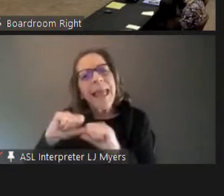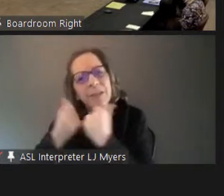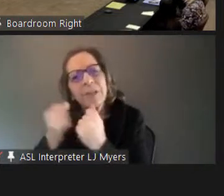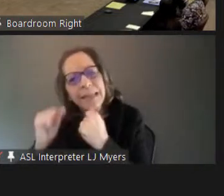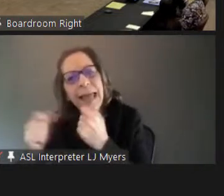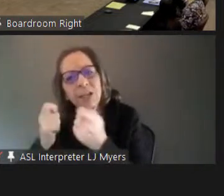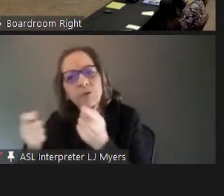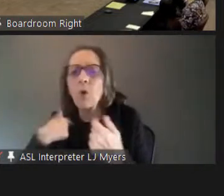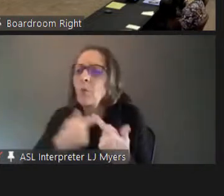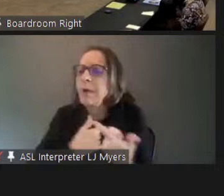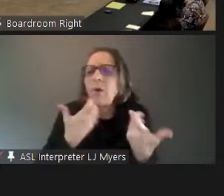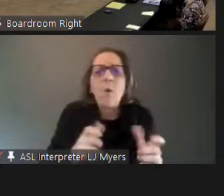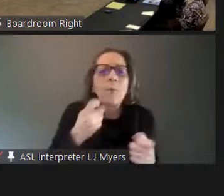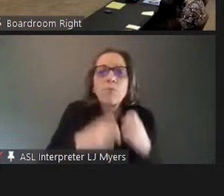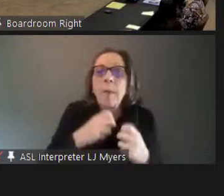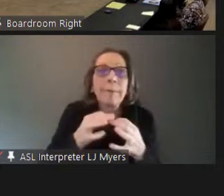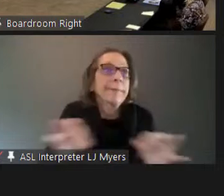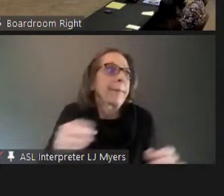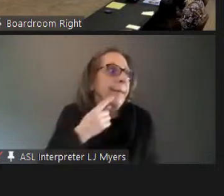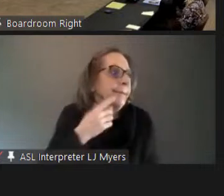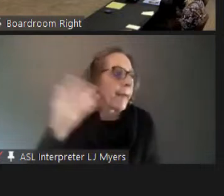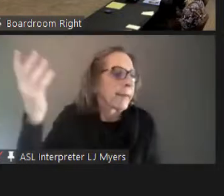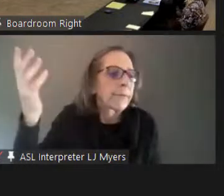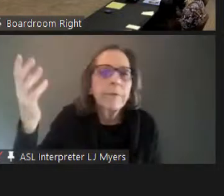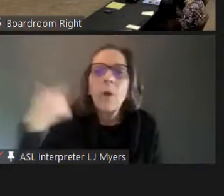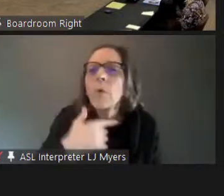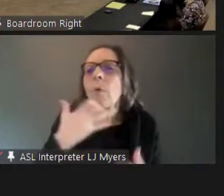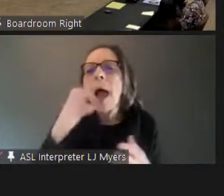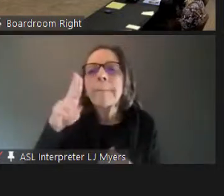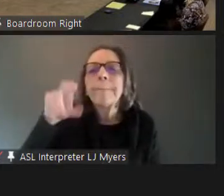problem statement that says, we want